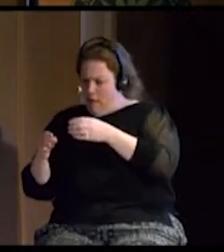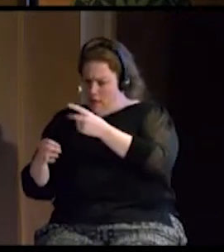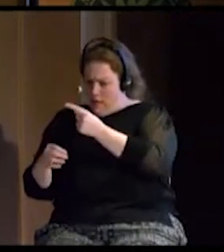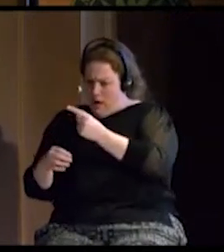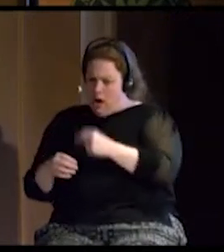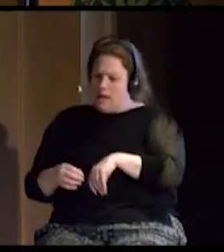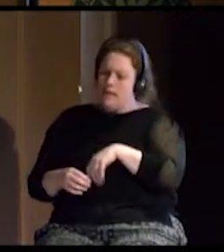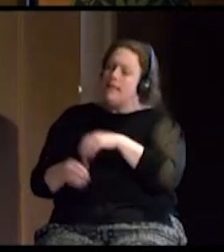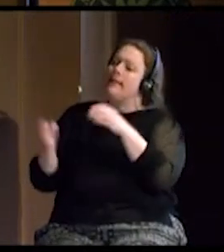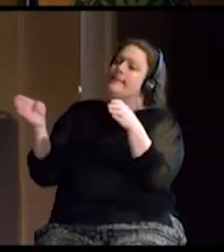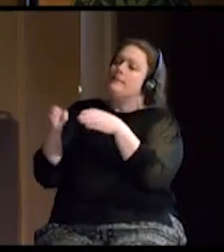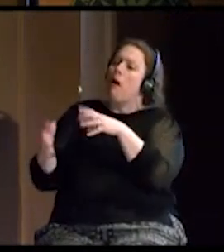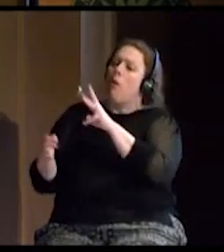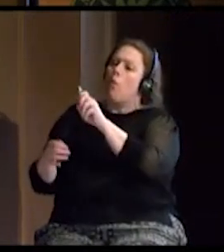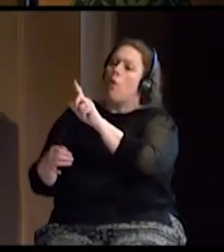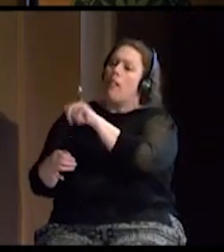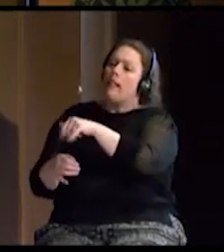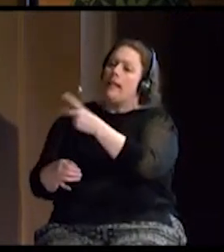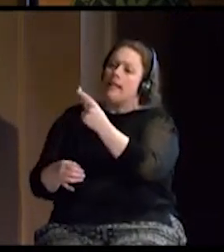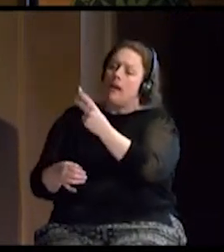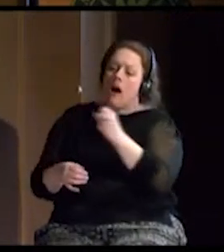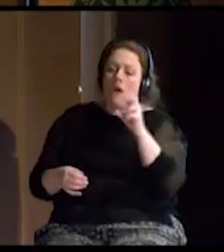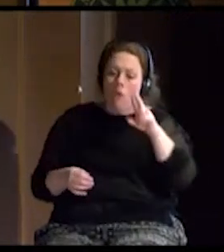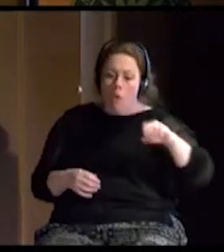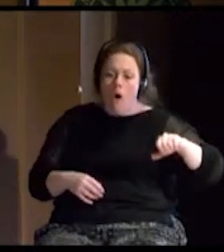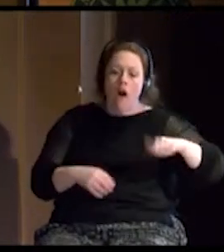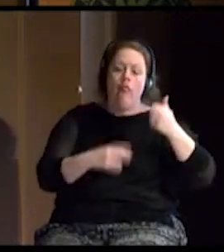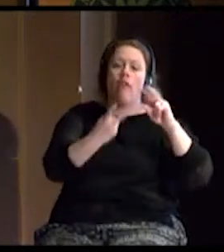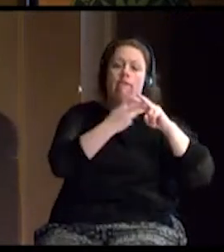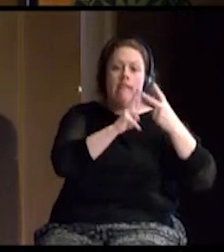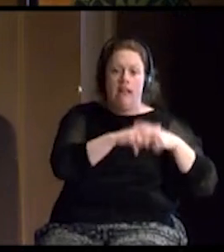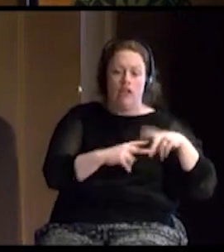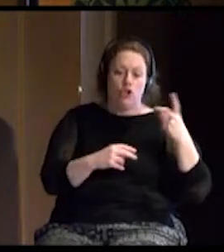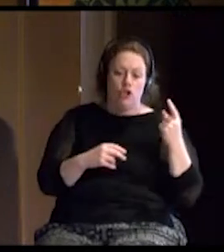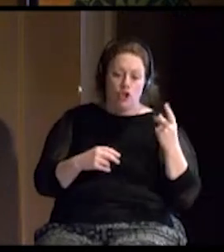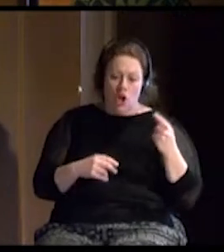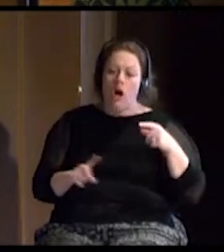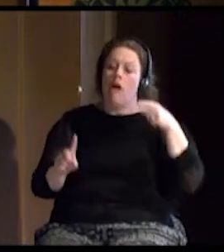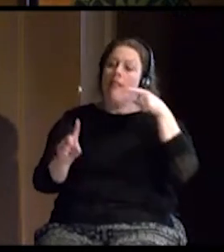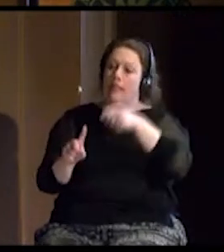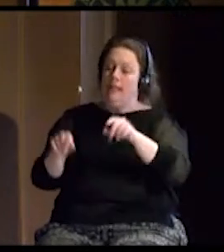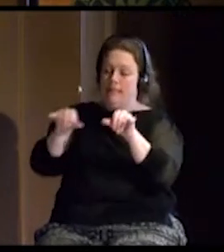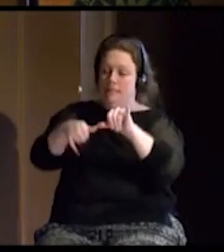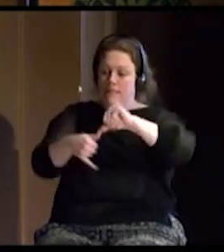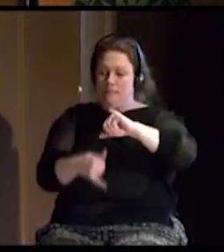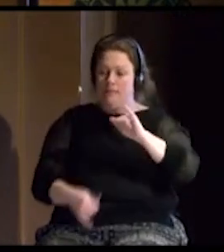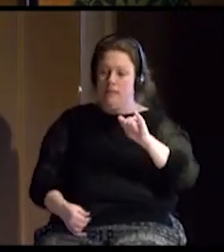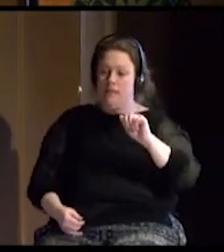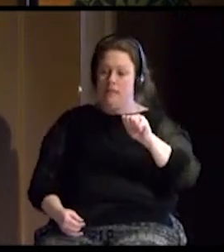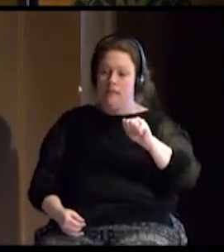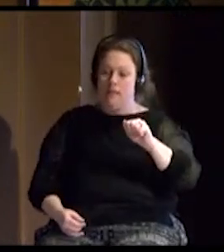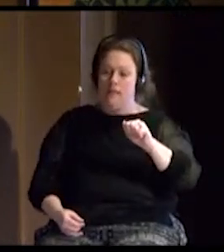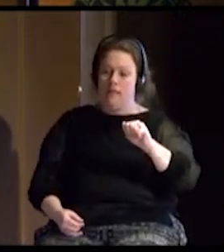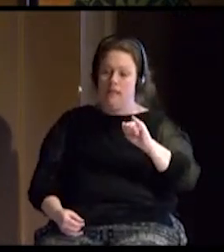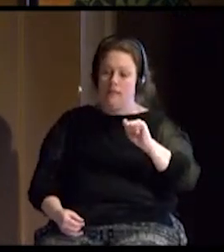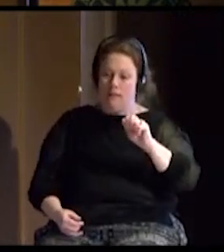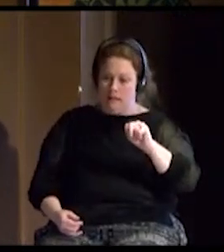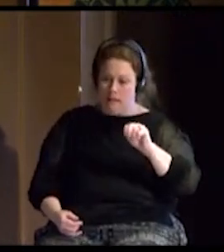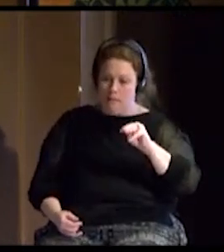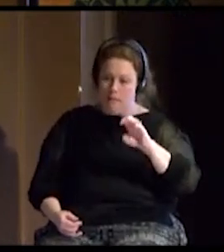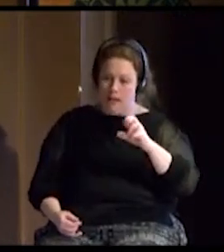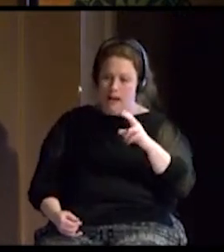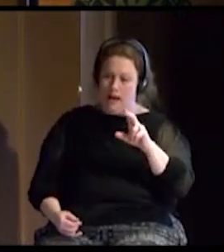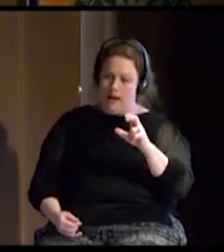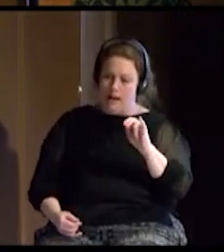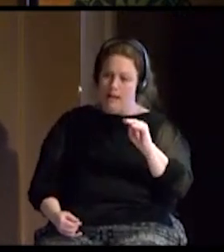dog is by looking at the measurements of their bones. And this figure was made by Ian McKechnie, and he took the metatarsal 4